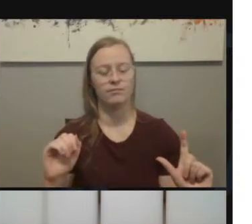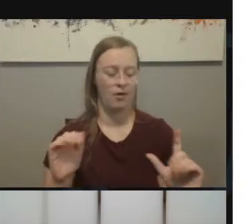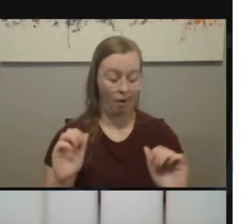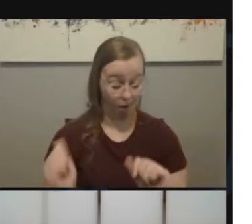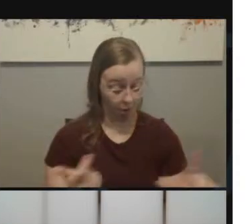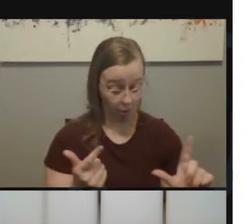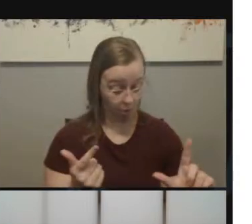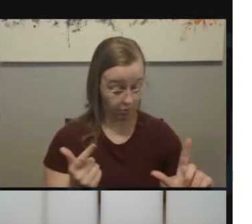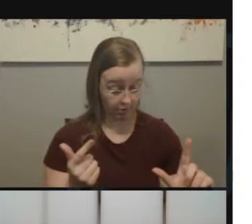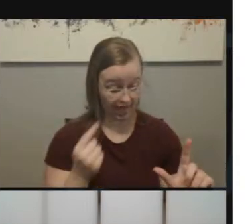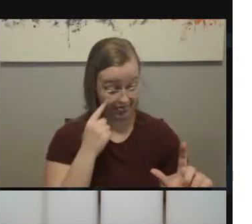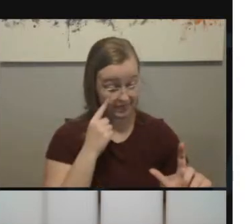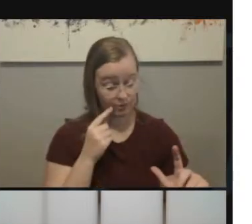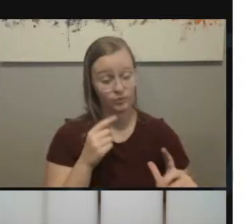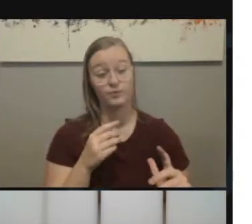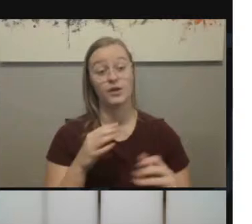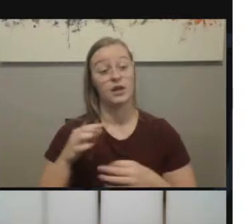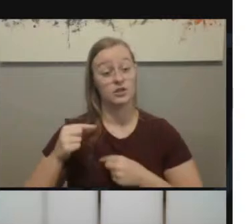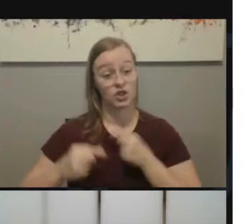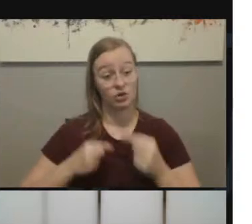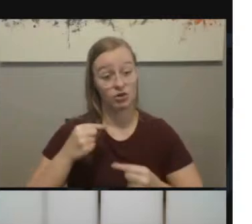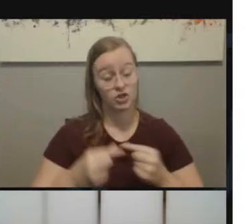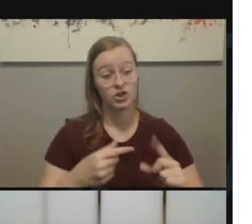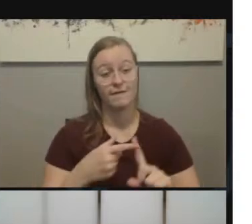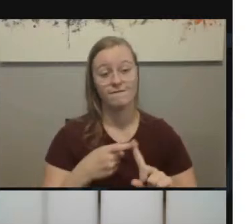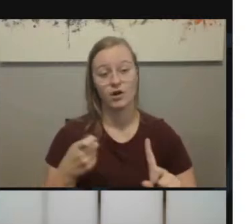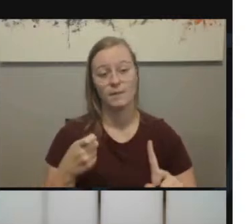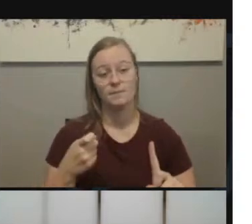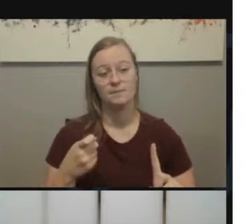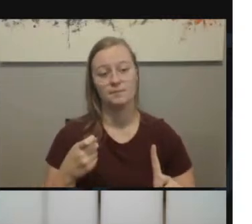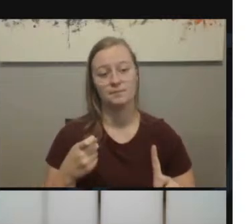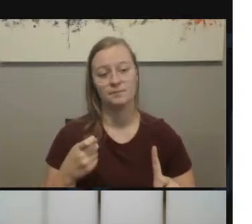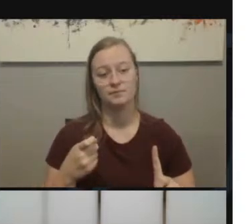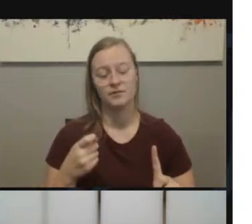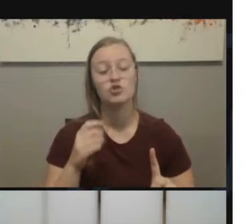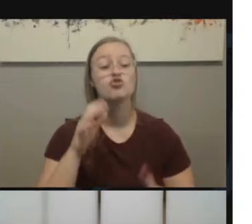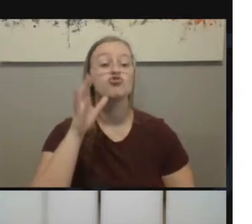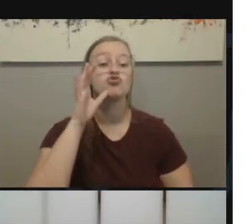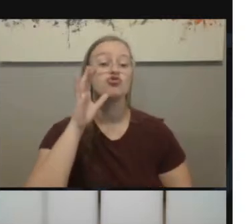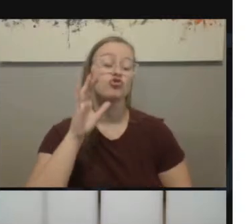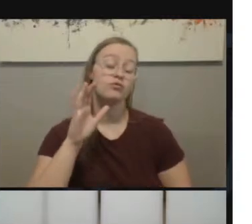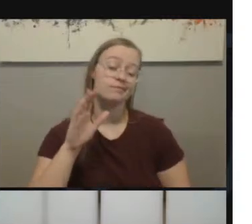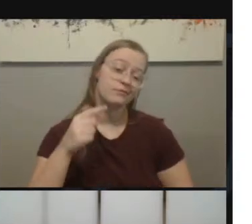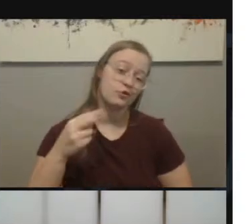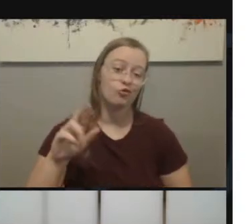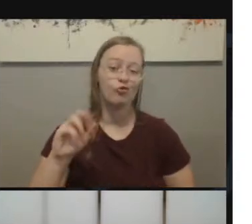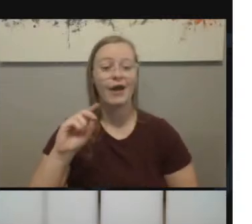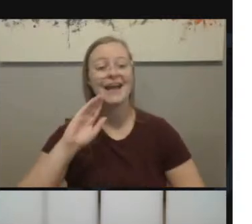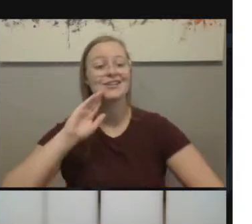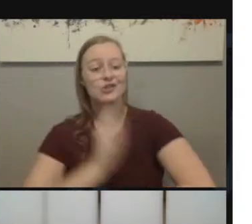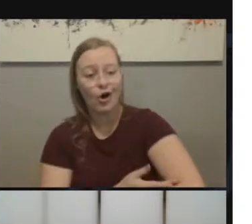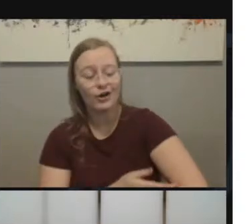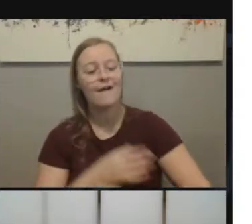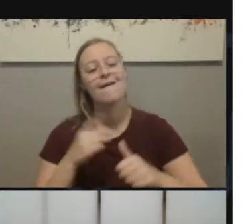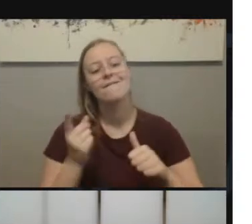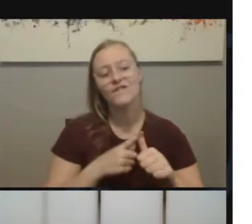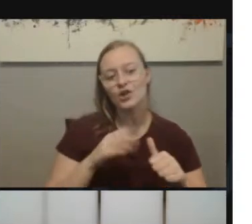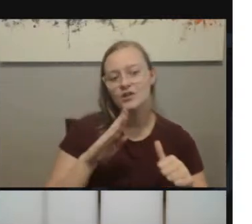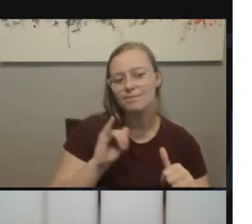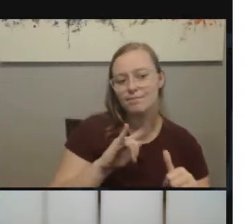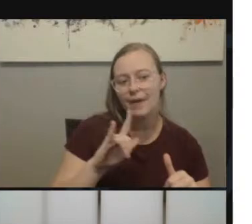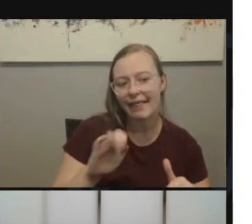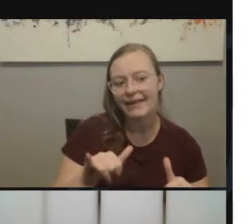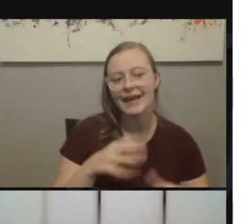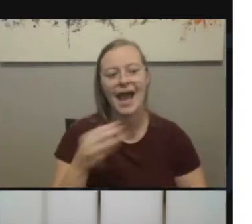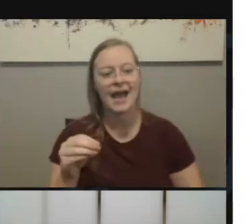them were descendants of the granddaughter of that first bailey and that first selah,